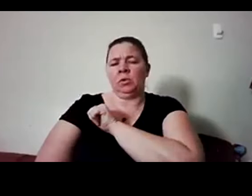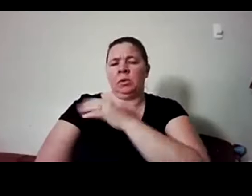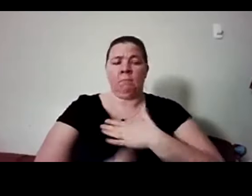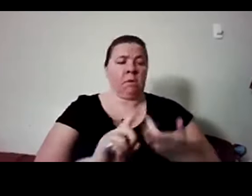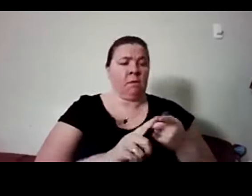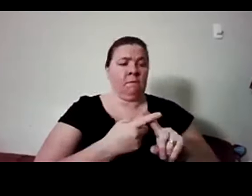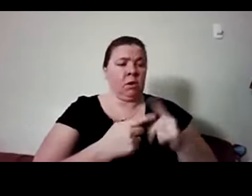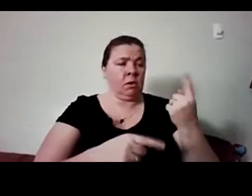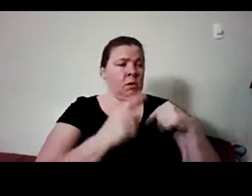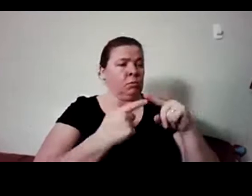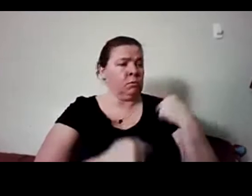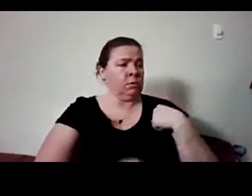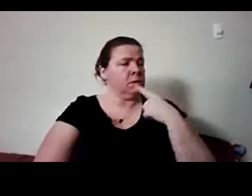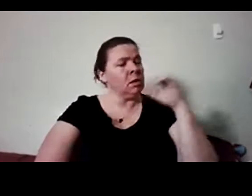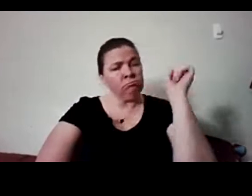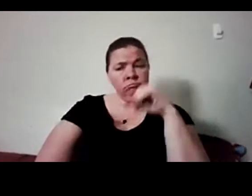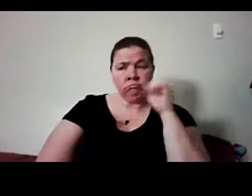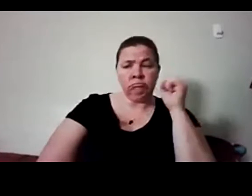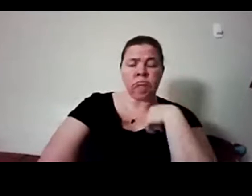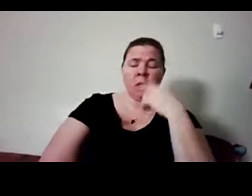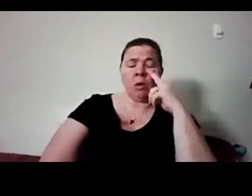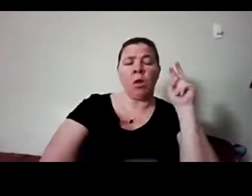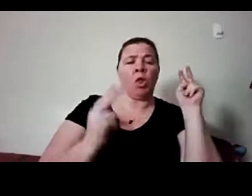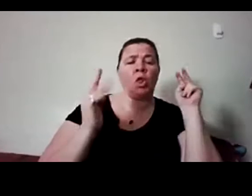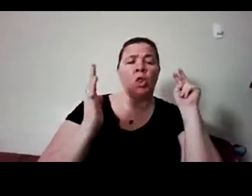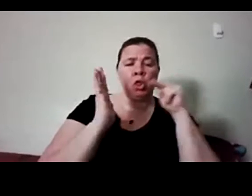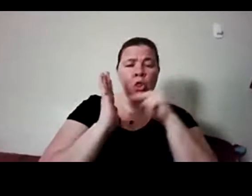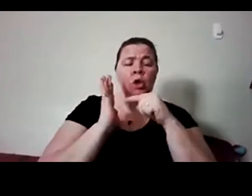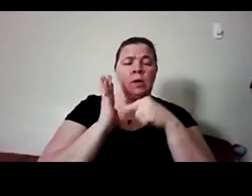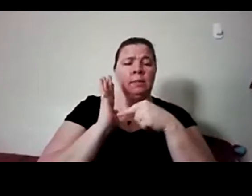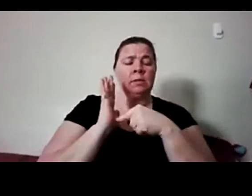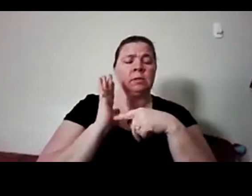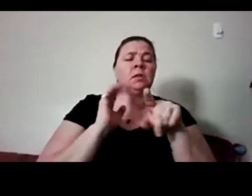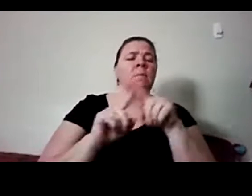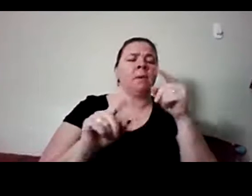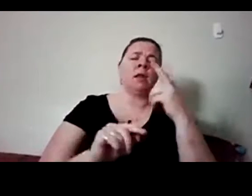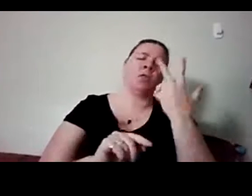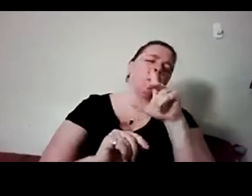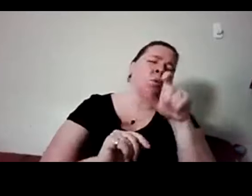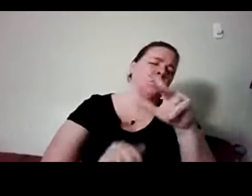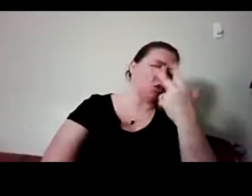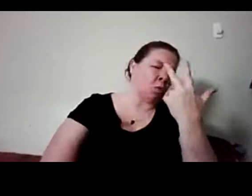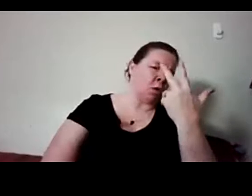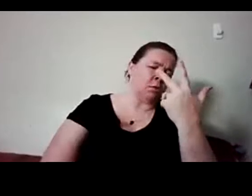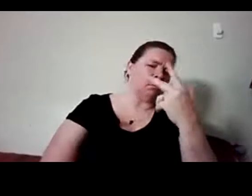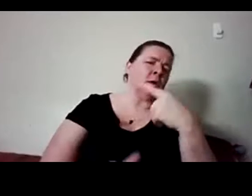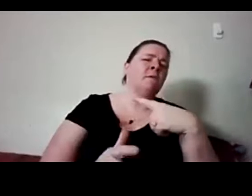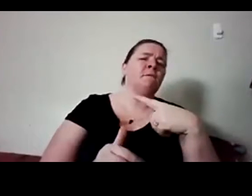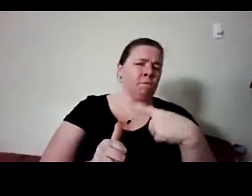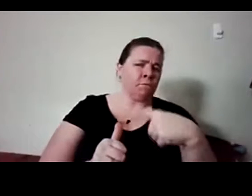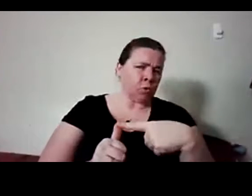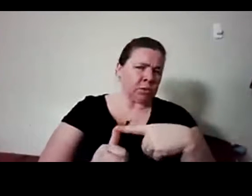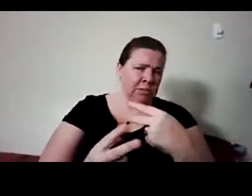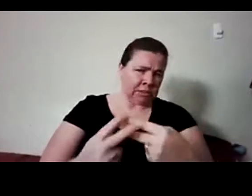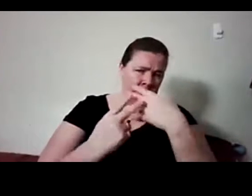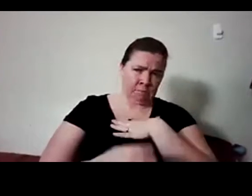I said to him, yes, friend, I am going to take a look at this, but I need you to settle me with 3 questions. 3, that's it. Save my time or